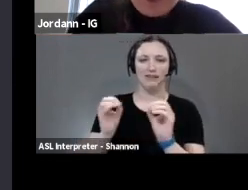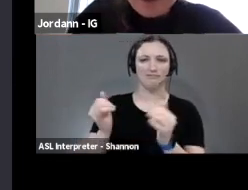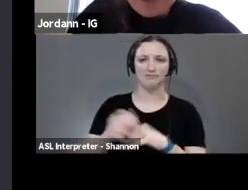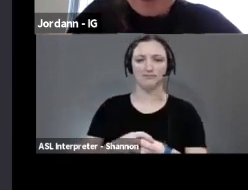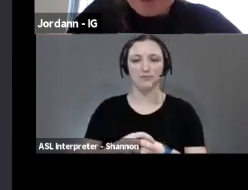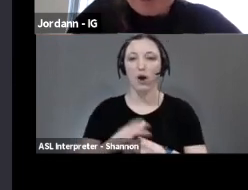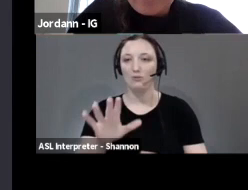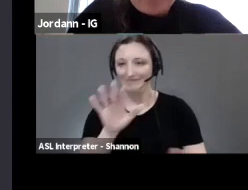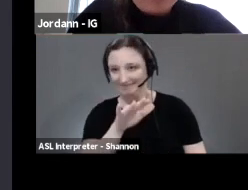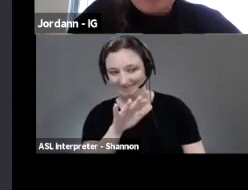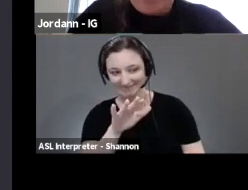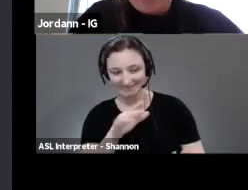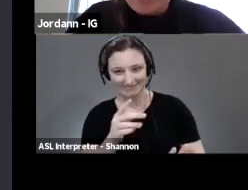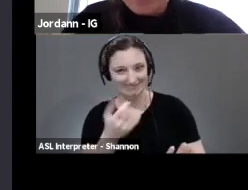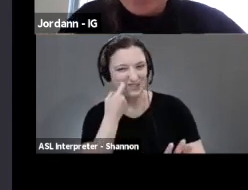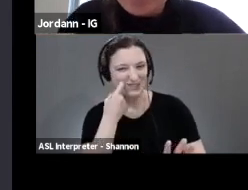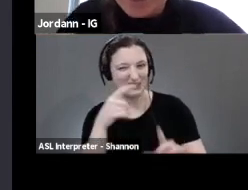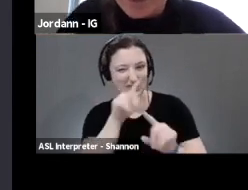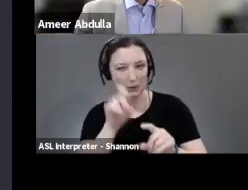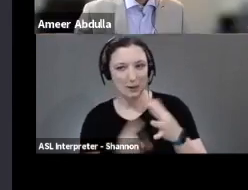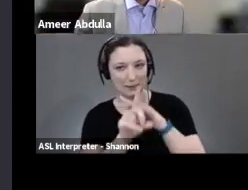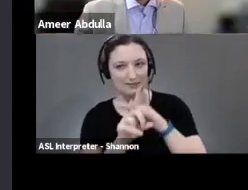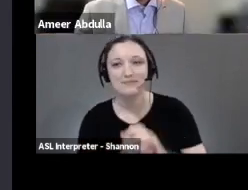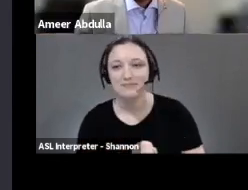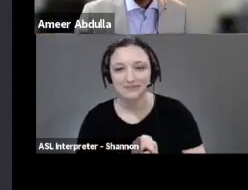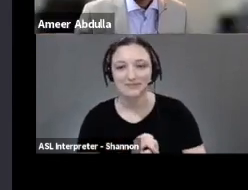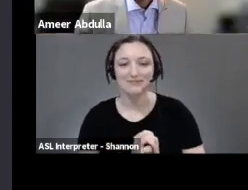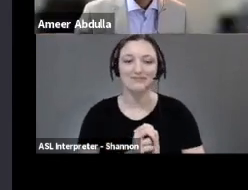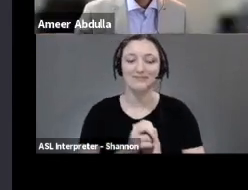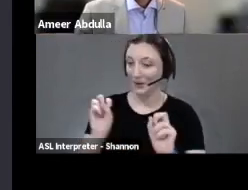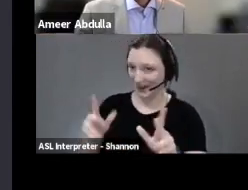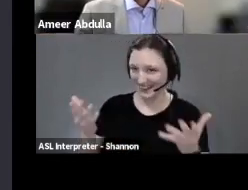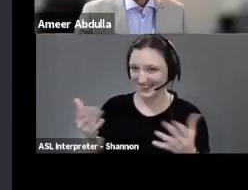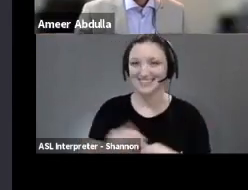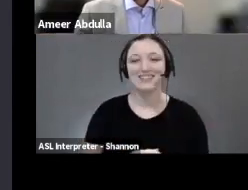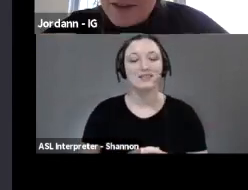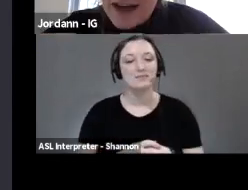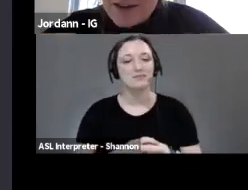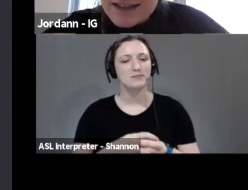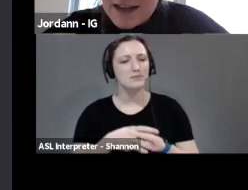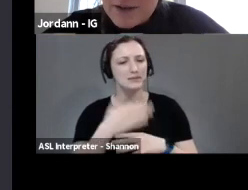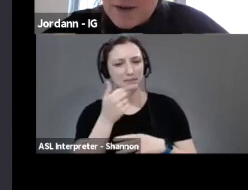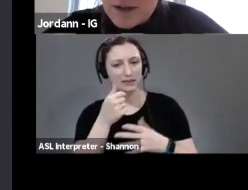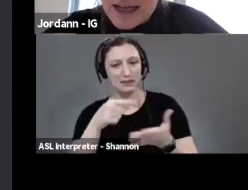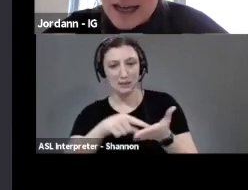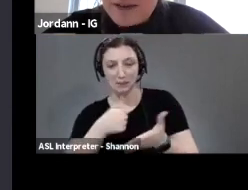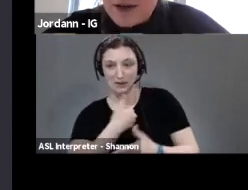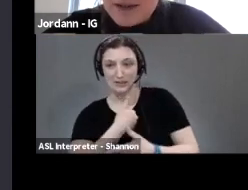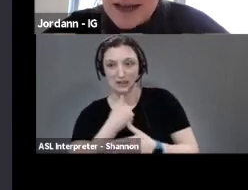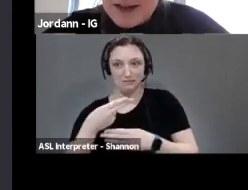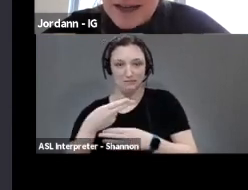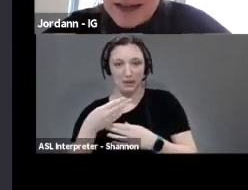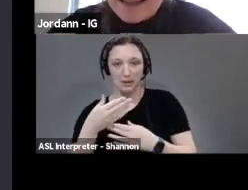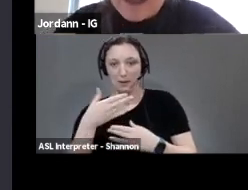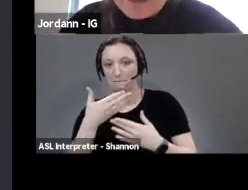We do actually just have a question now. Okay. Okay, so is it better to pay yourself a higher salary or to have a